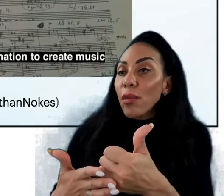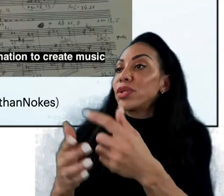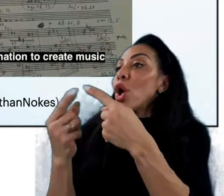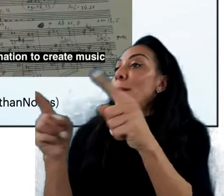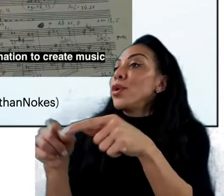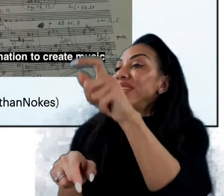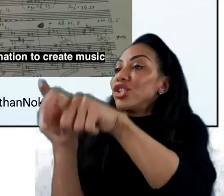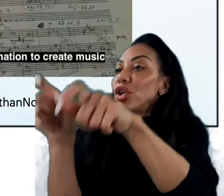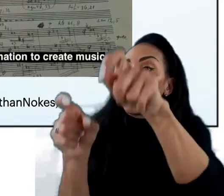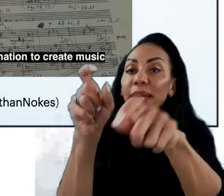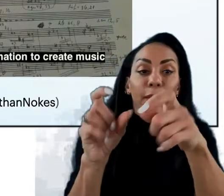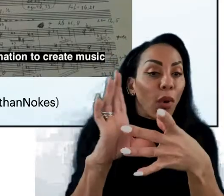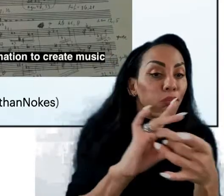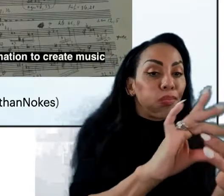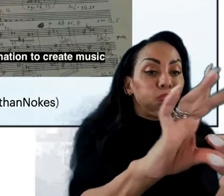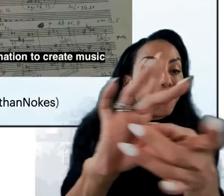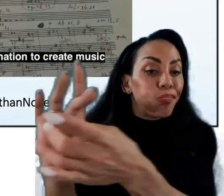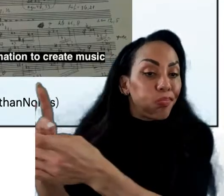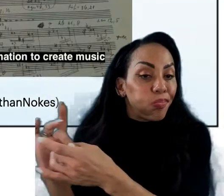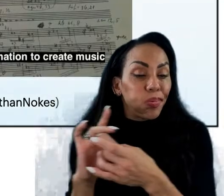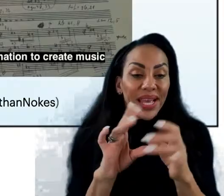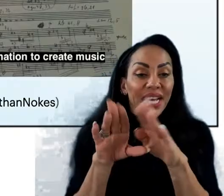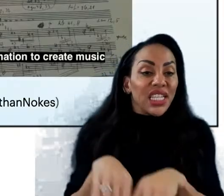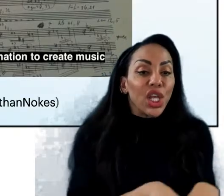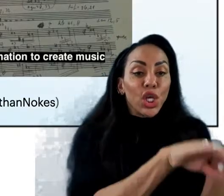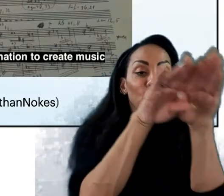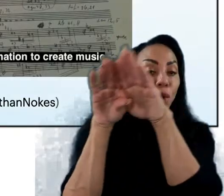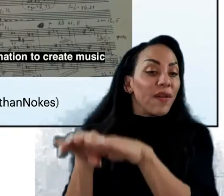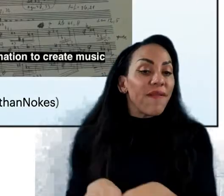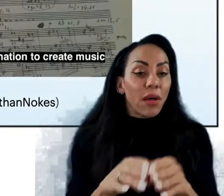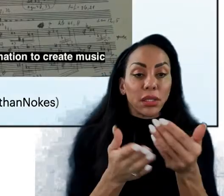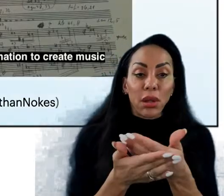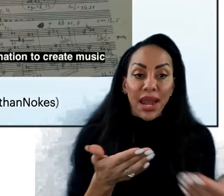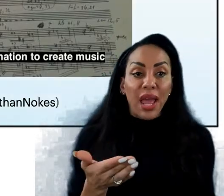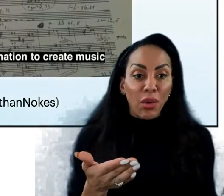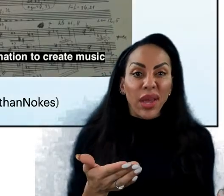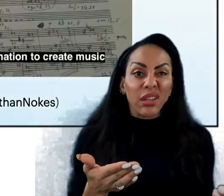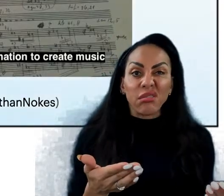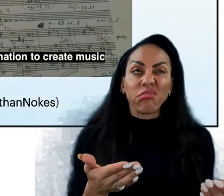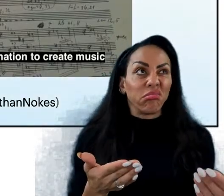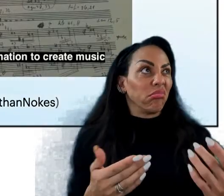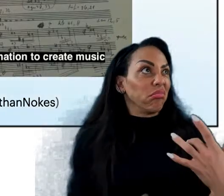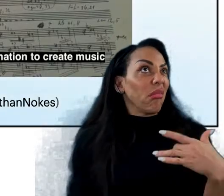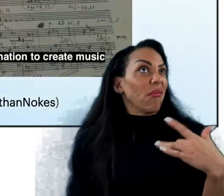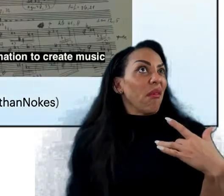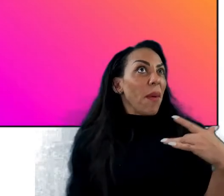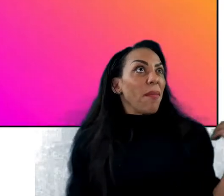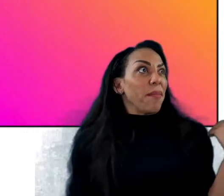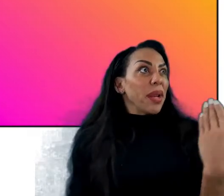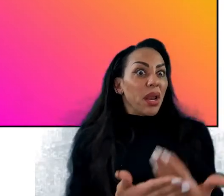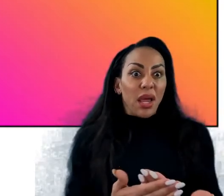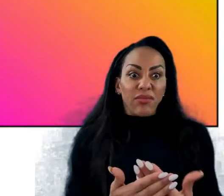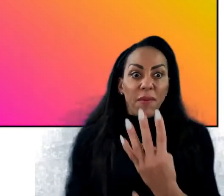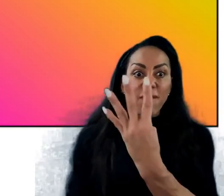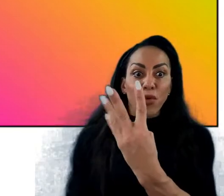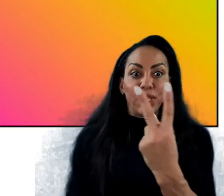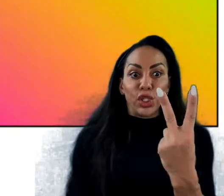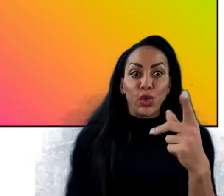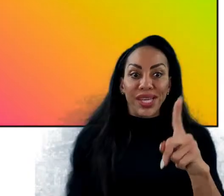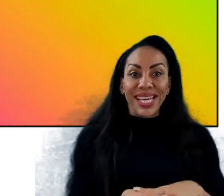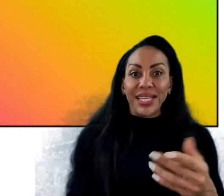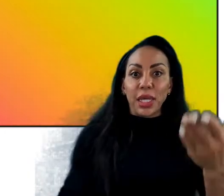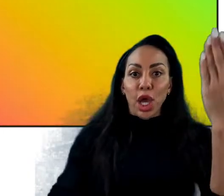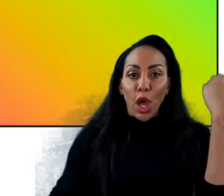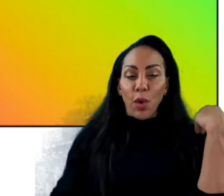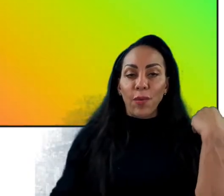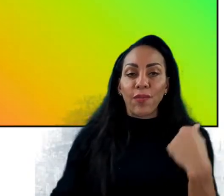this universal language. And it's been doing so for as long as I've been alive, in 1983, so 42 years ago. I find it quite amazing. This is the